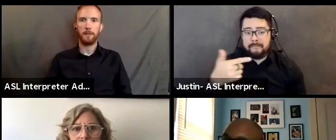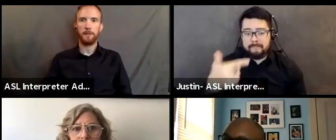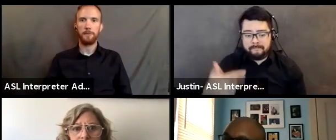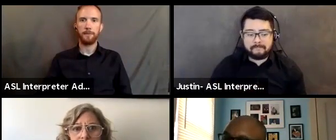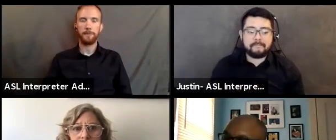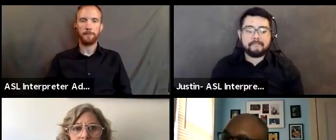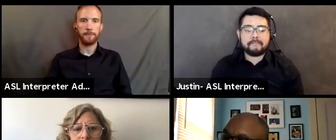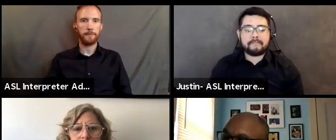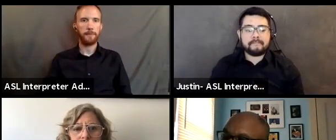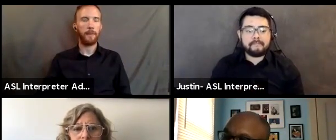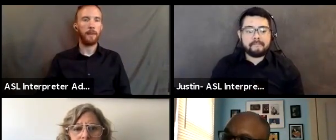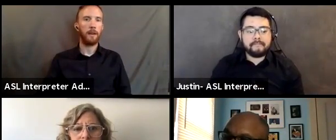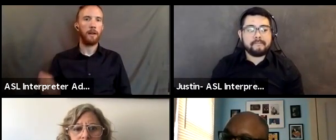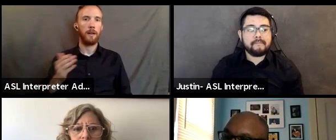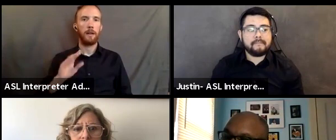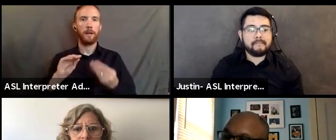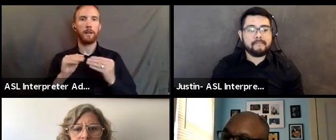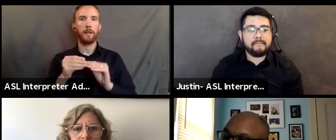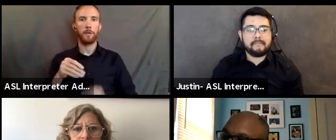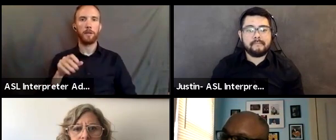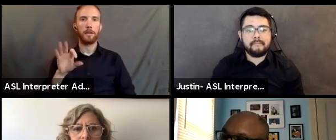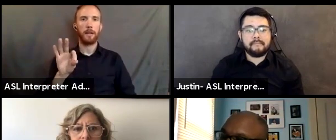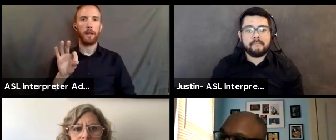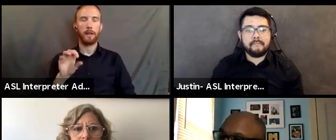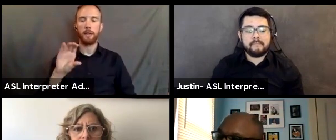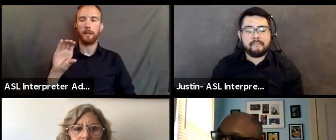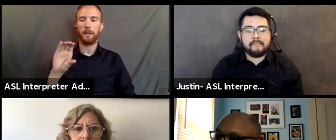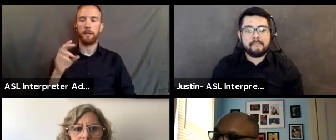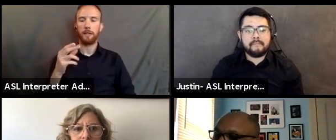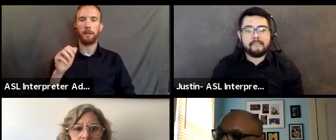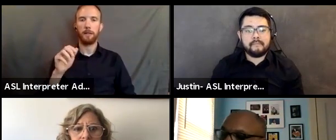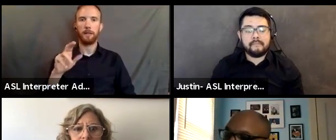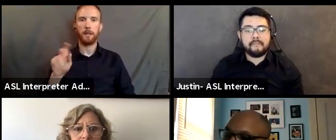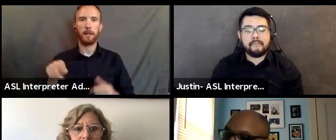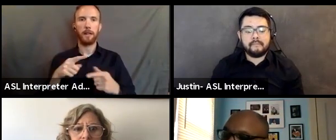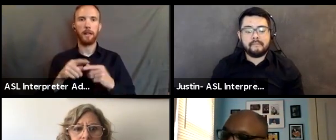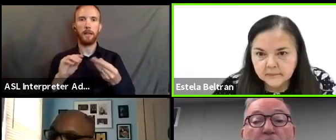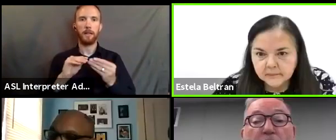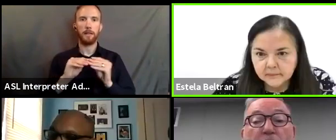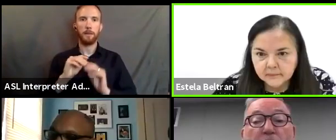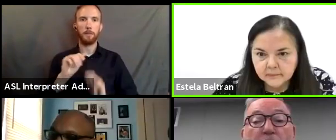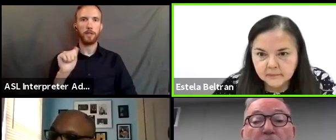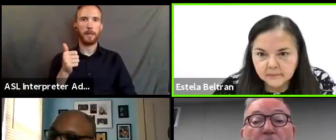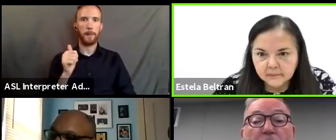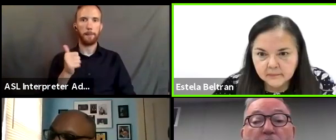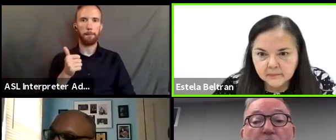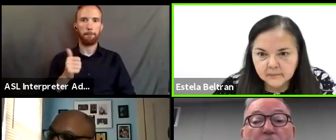nine please grace chan followed by speaker number ten margaret la revere